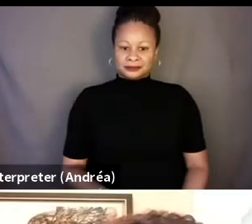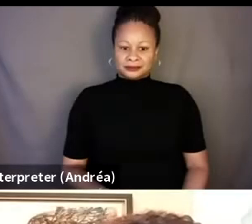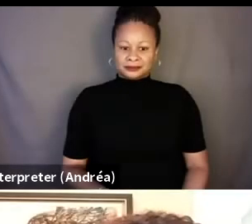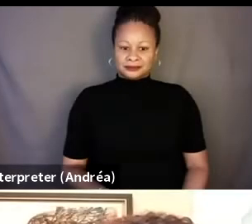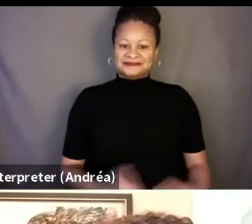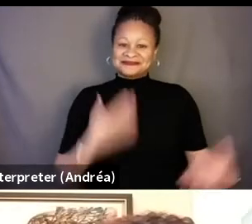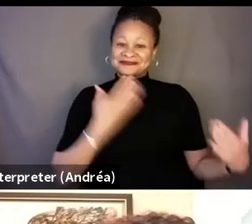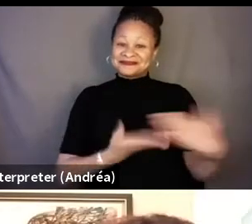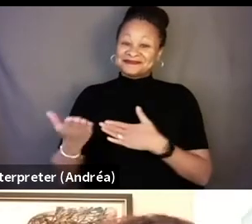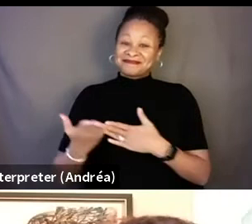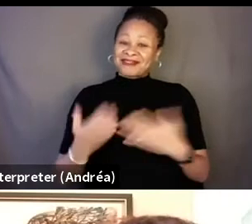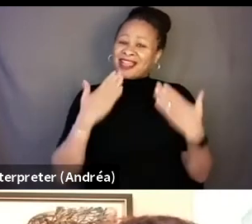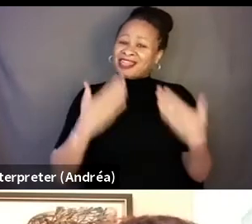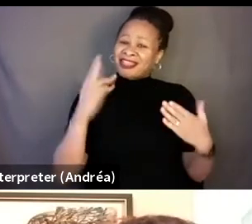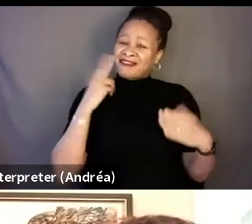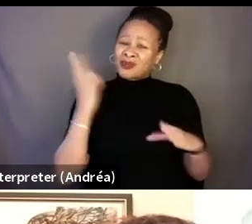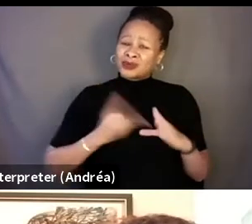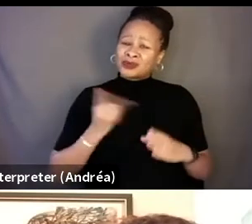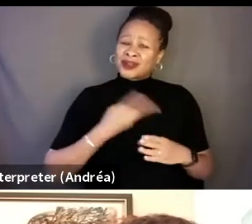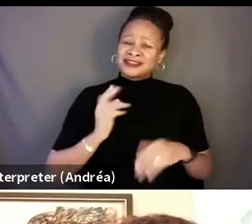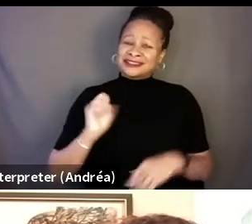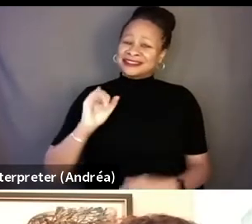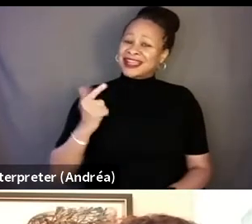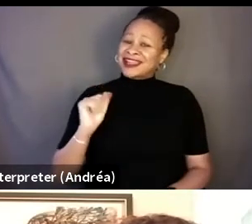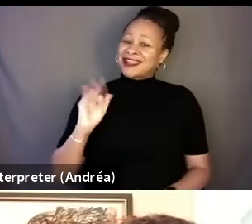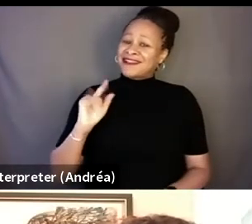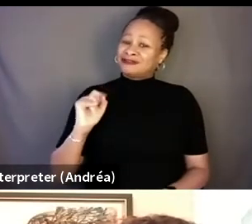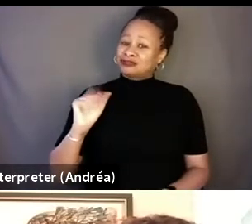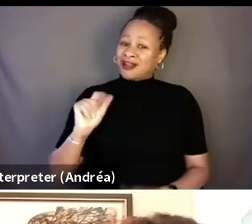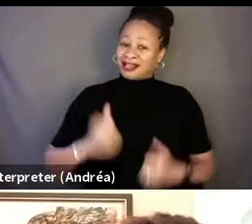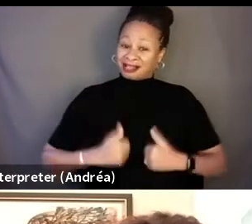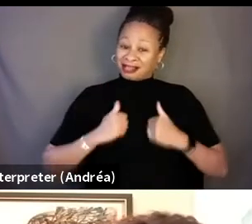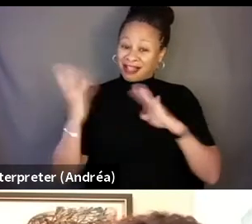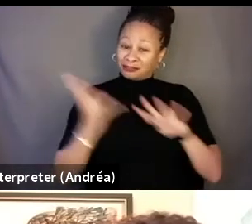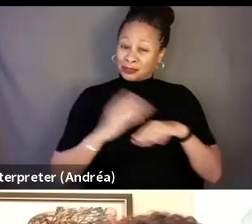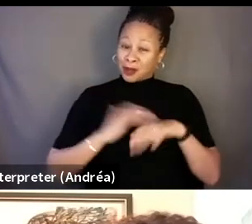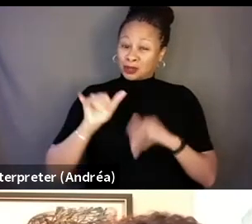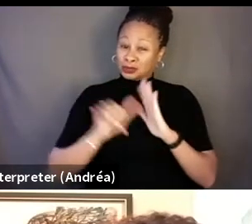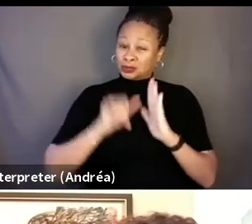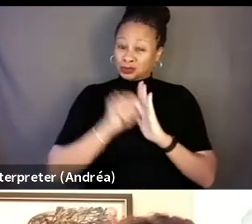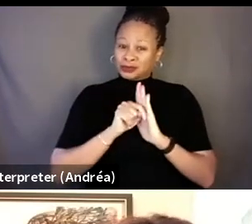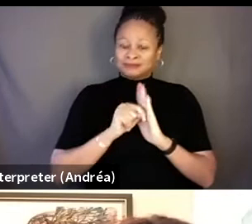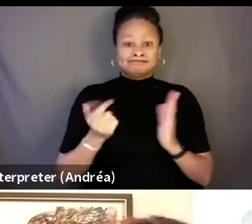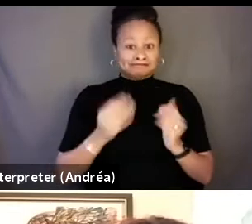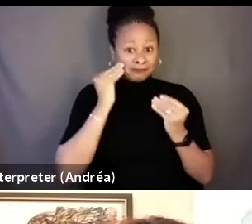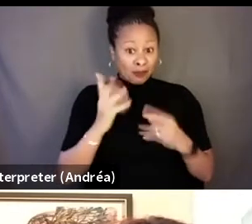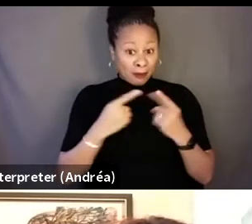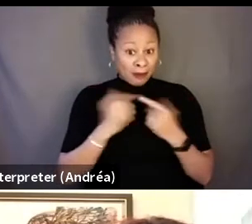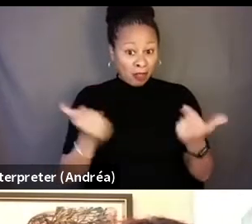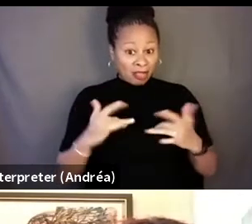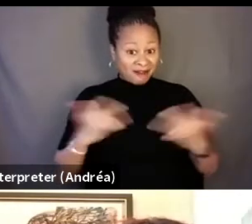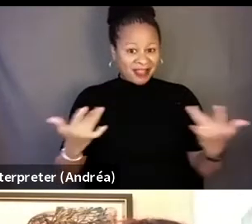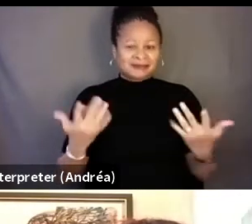Good morning. Thank you for joining us on this SAG-AFTRA live stream on YouTube. To stay informed about all of our live stream and video events, we